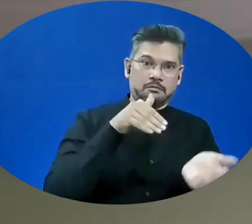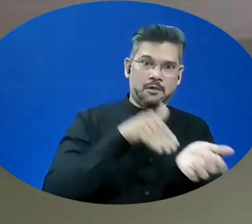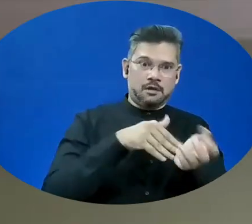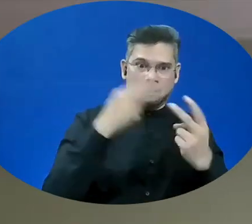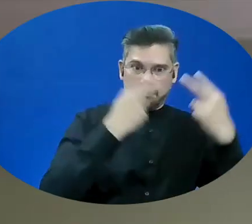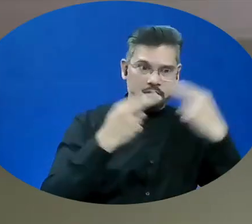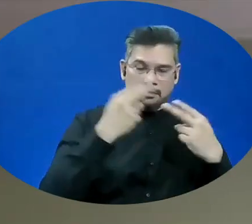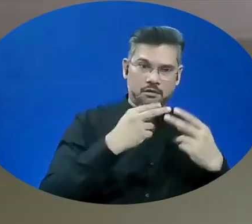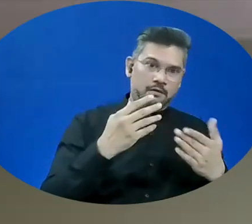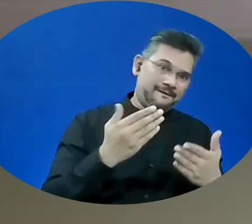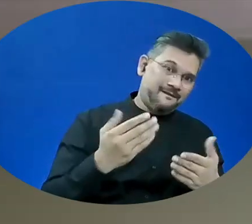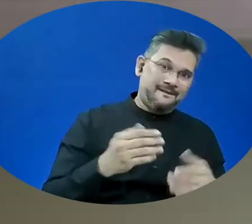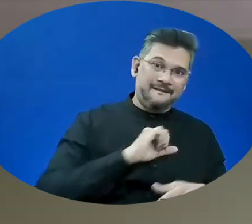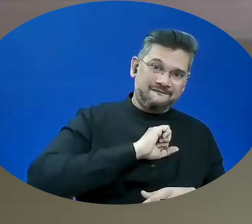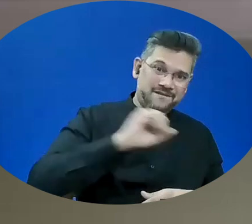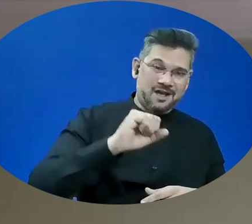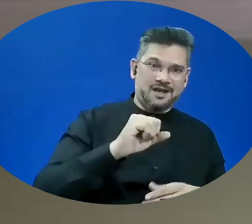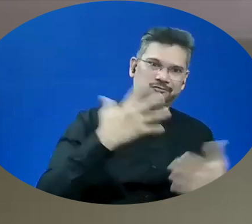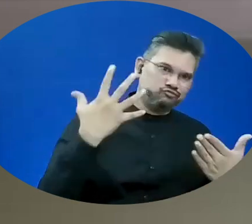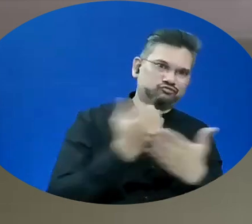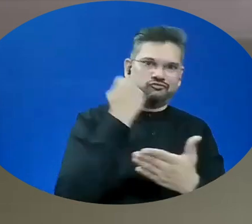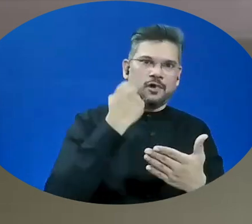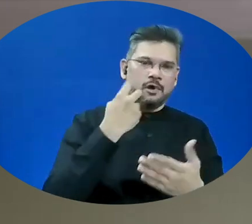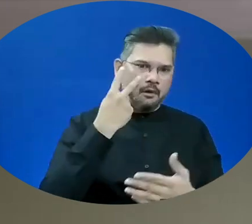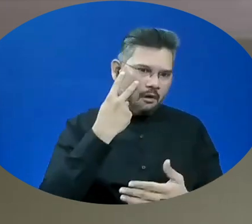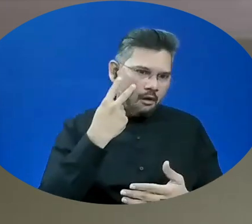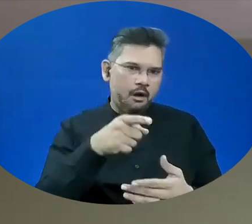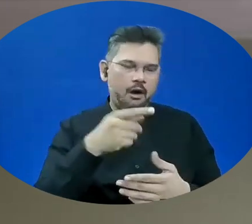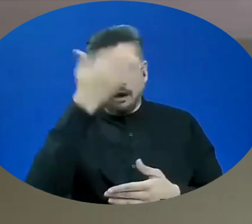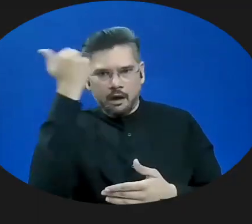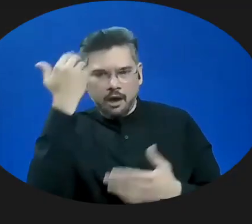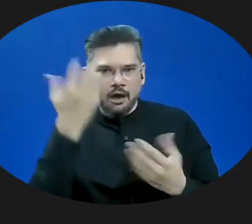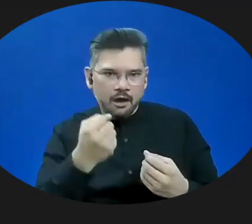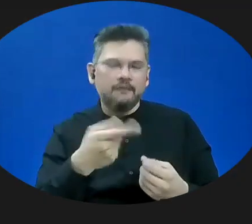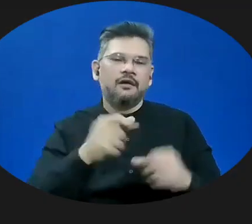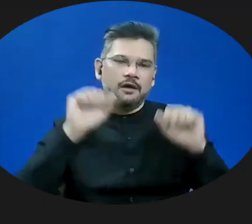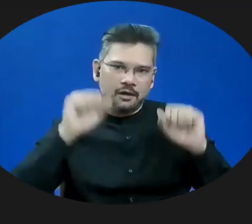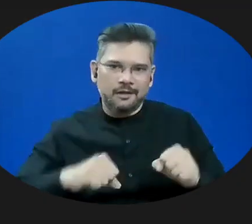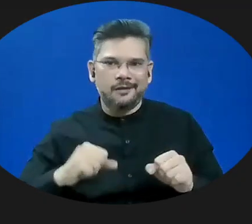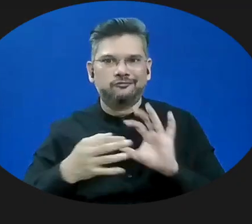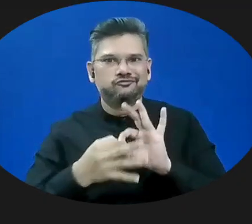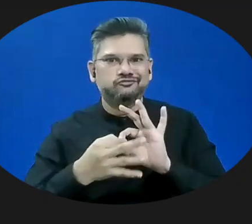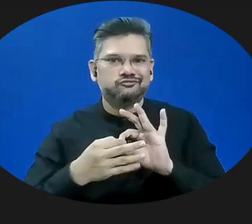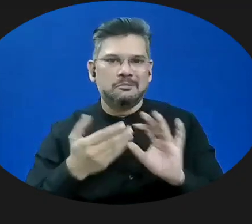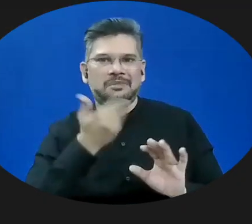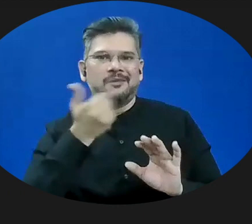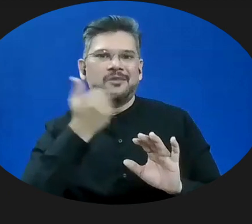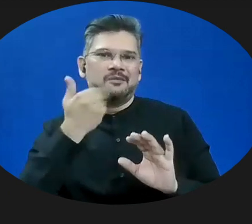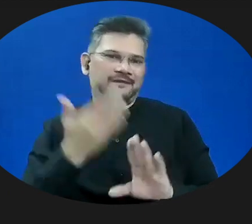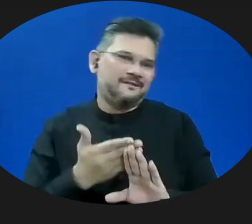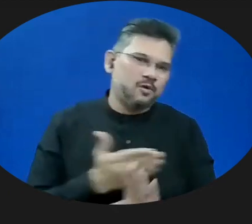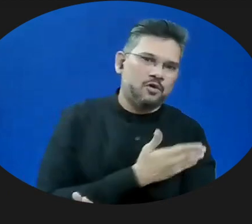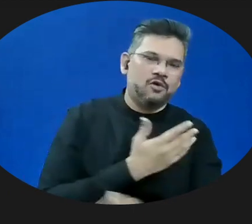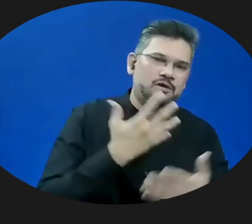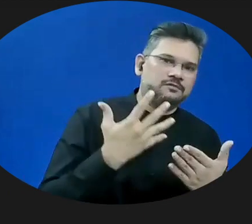doesn't it? Early diagnosis can save relationships as well as we start to recognize changes. Yes, but what I'm trying to say is that